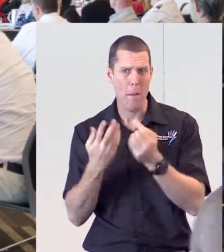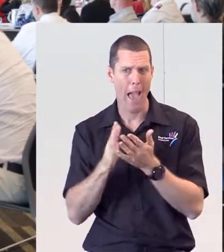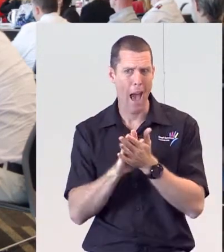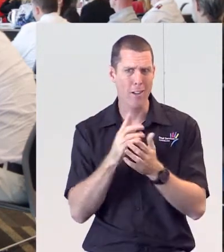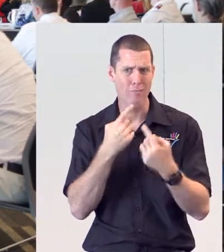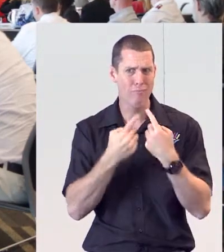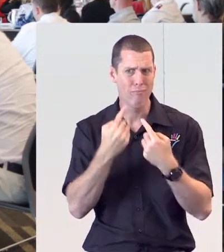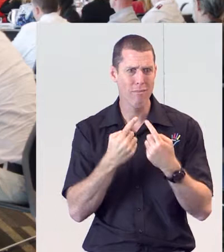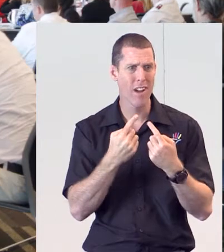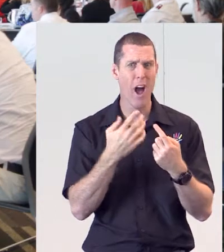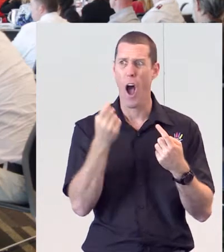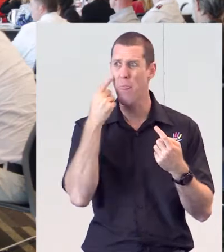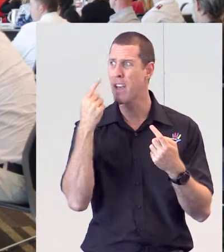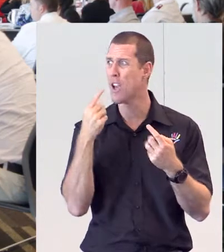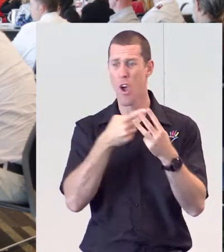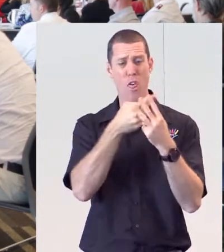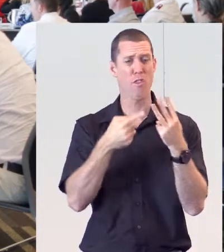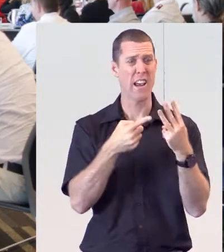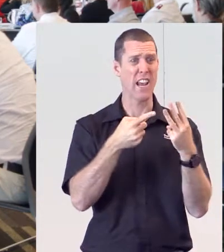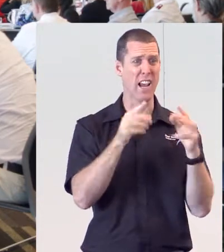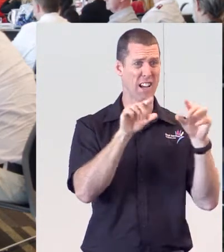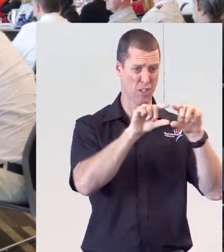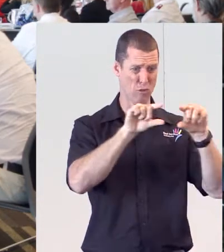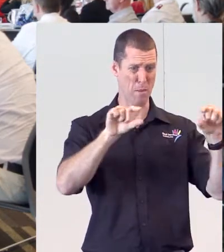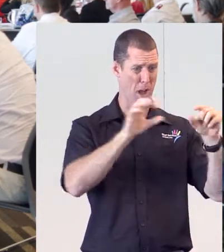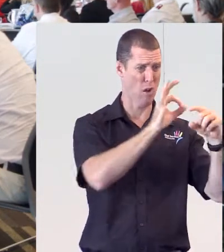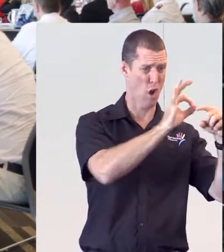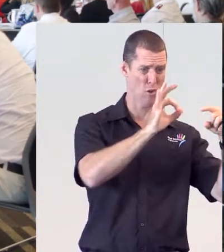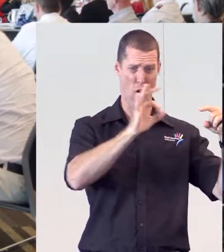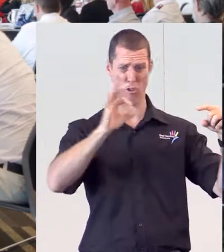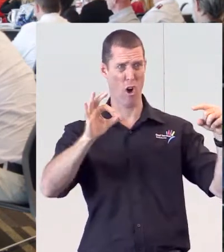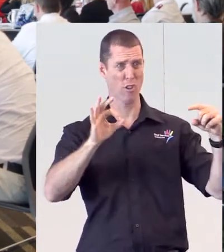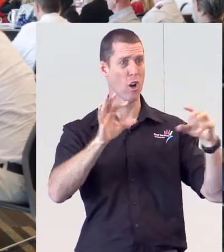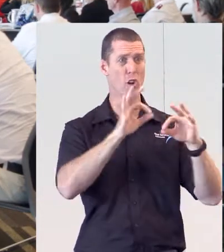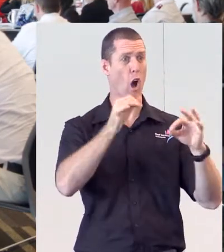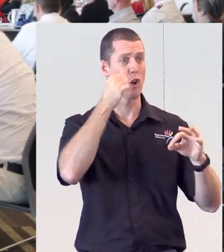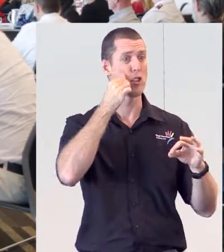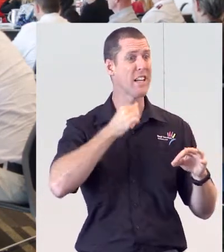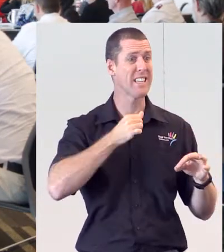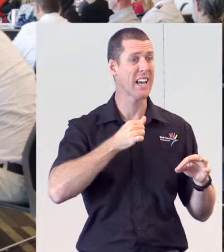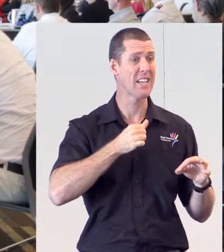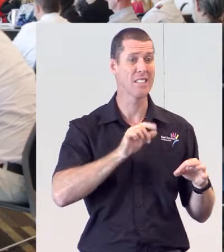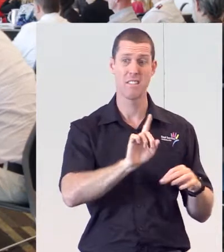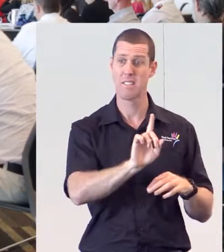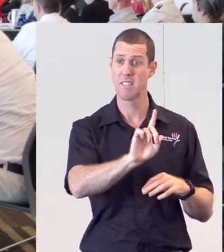strip, 3 dots is it? 3 dots each. No cheating, Mo.